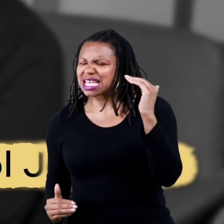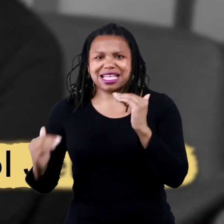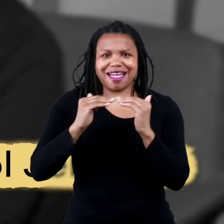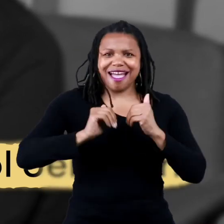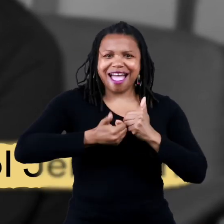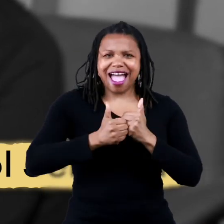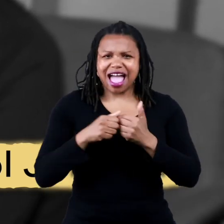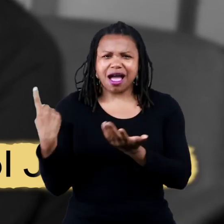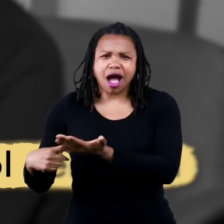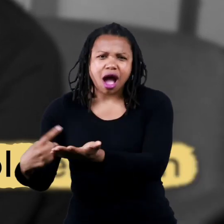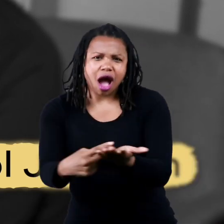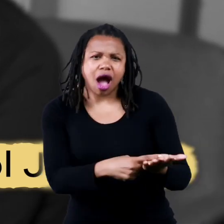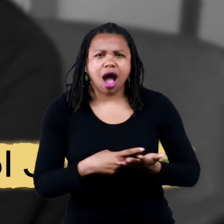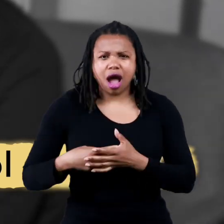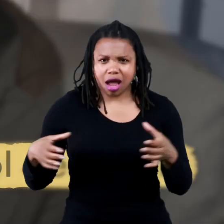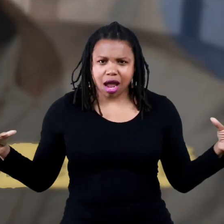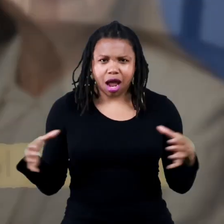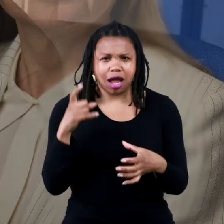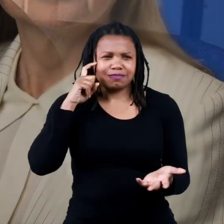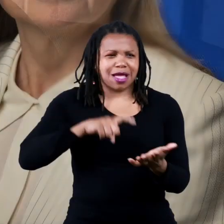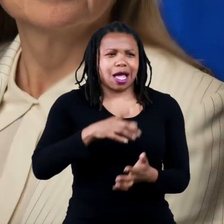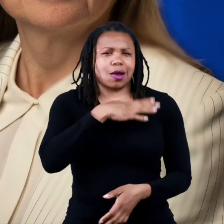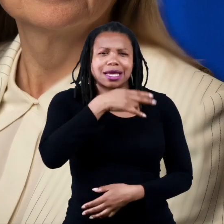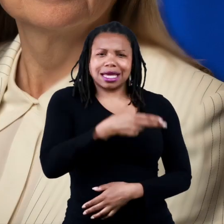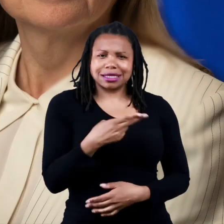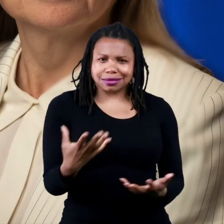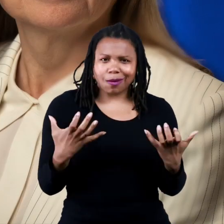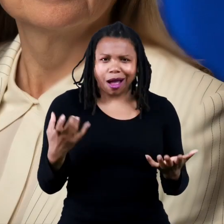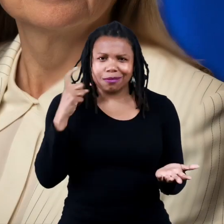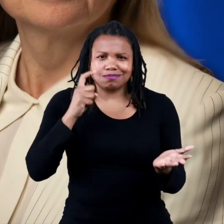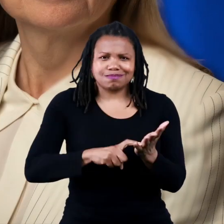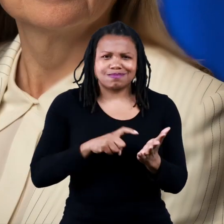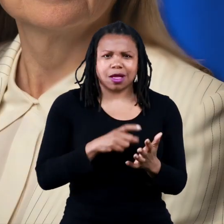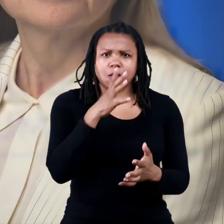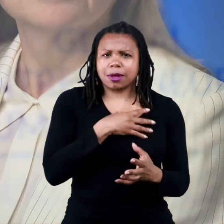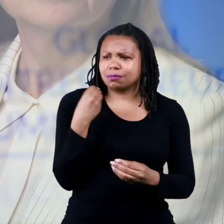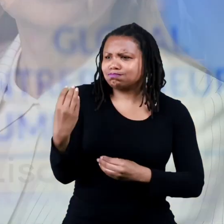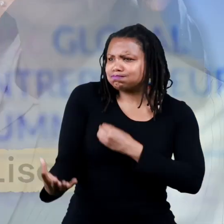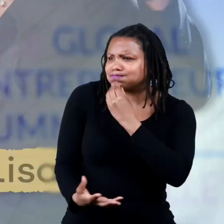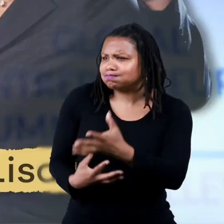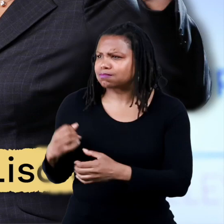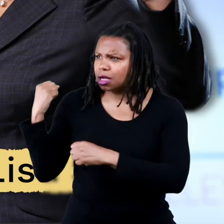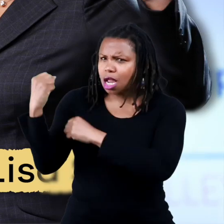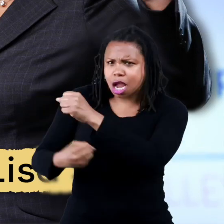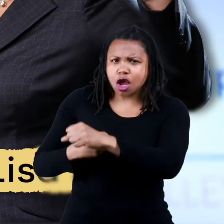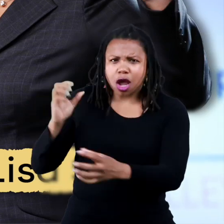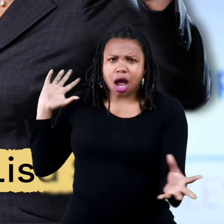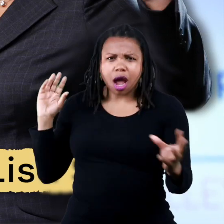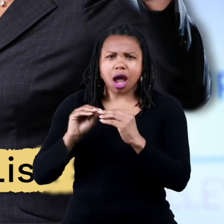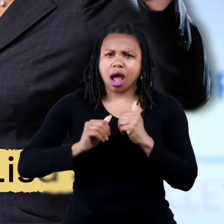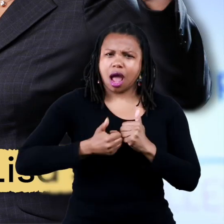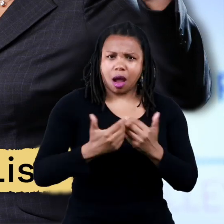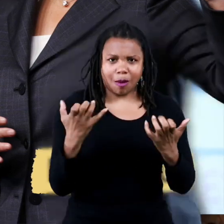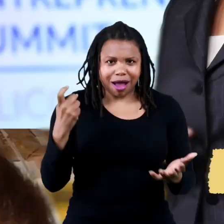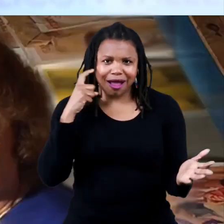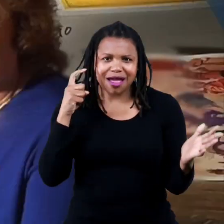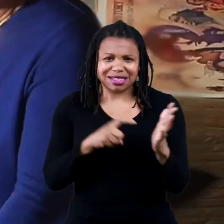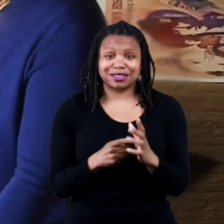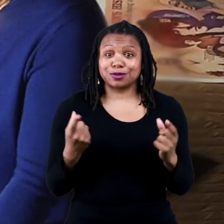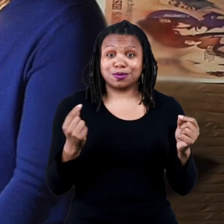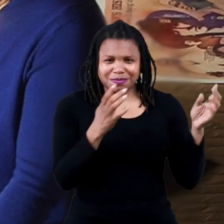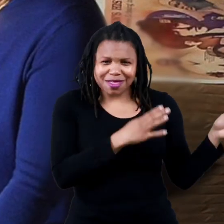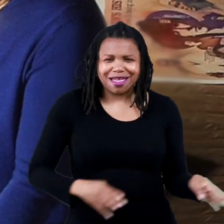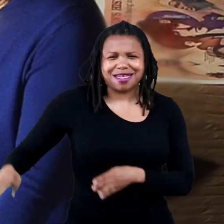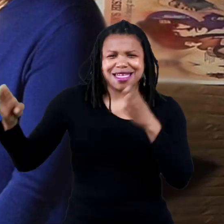and to bring awareness to the significant historical contributions that women have made over the years.